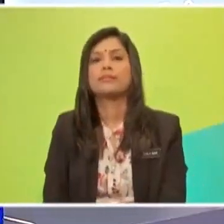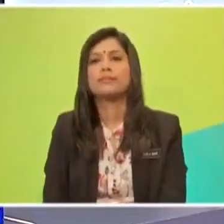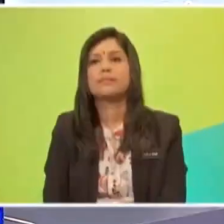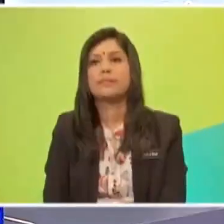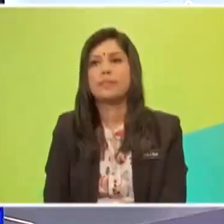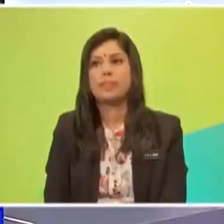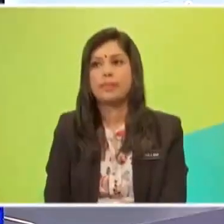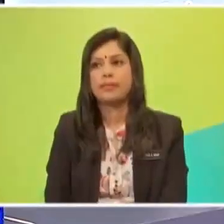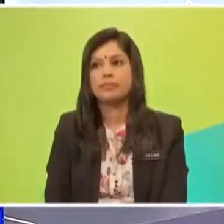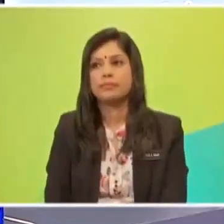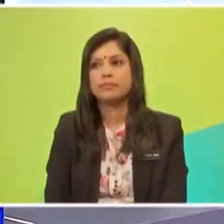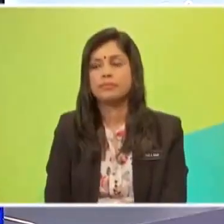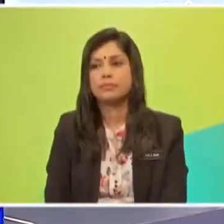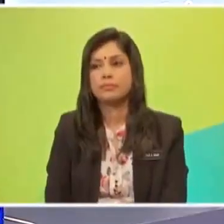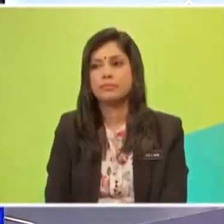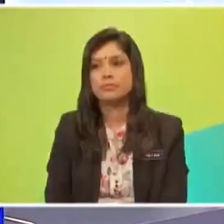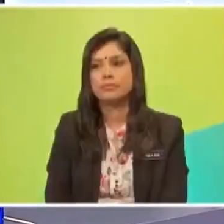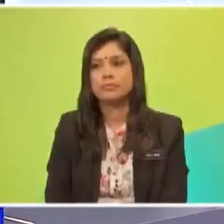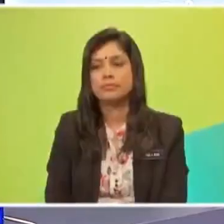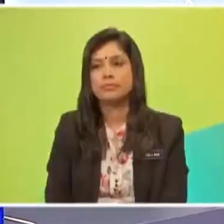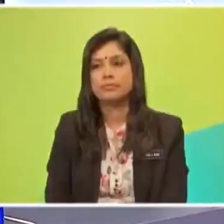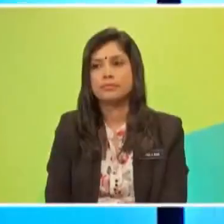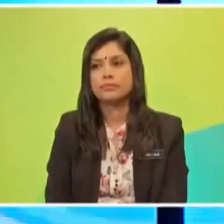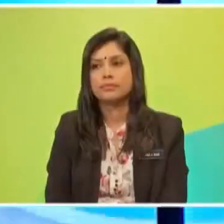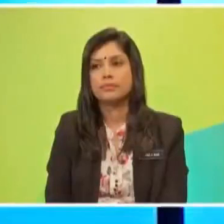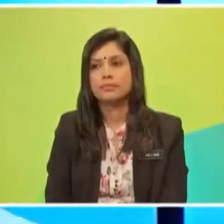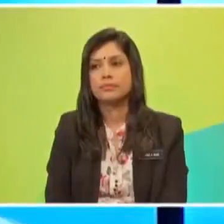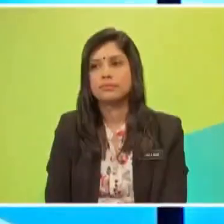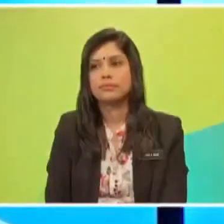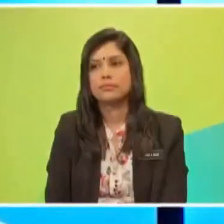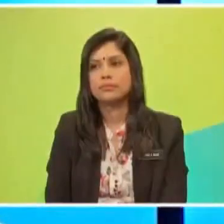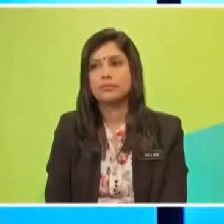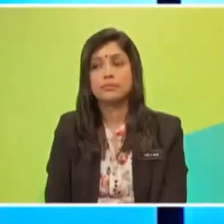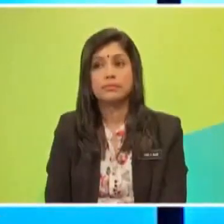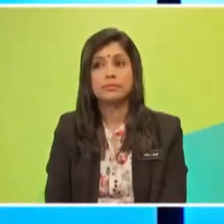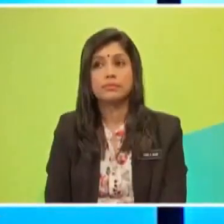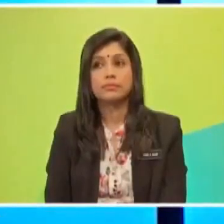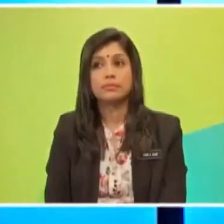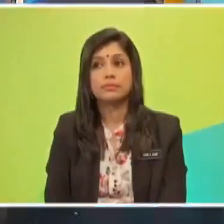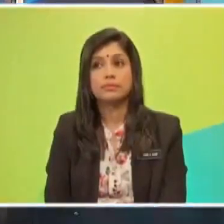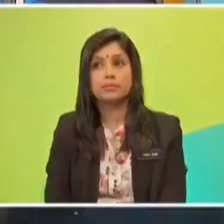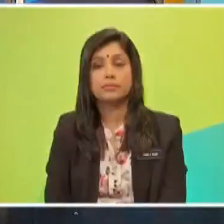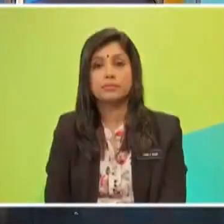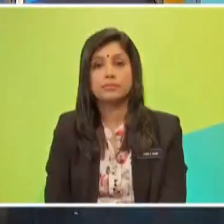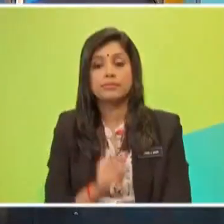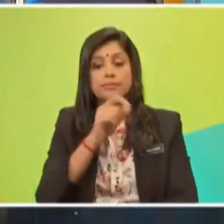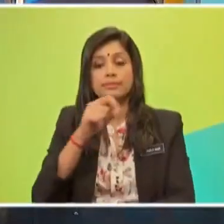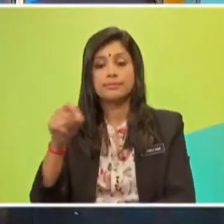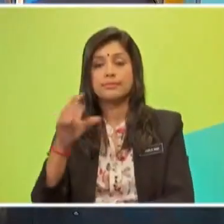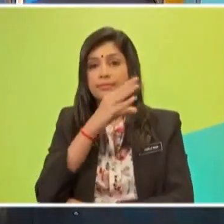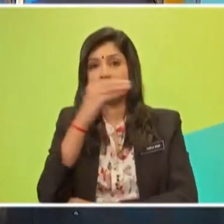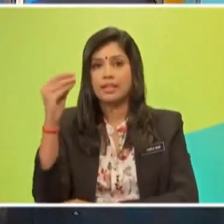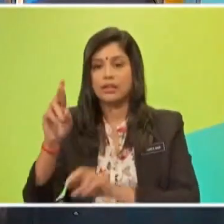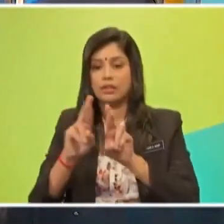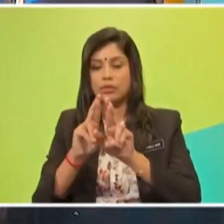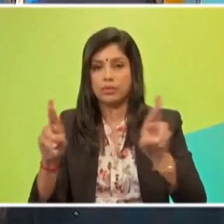Now, on both papers, mm-hmm. okay, take your ruler, okay. take your pencil again. Mm-hmm. We have to